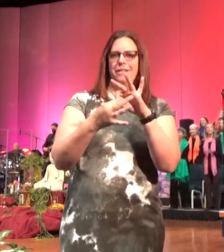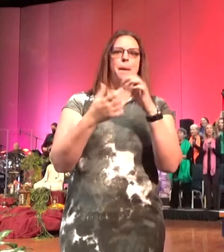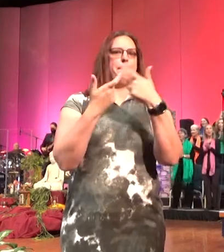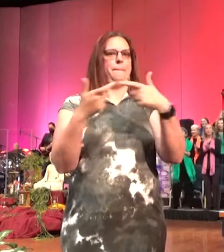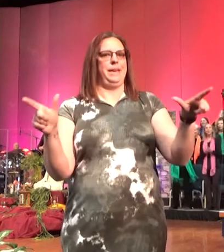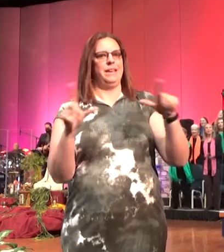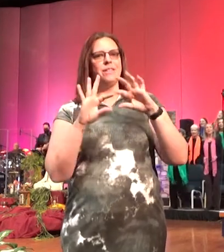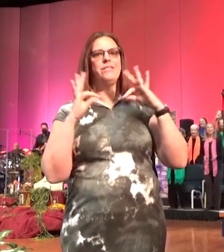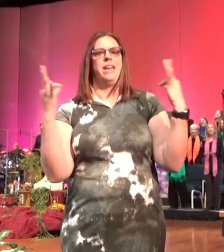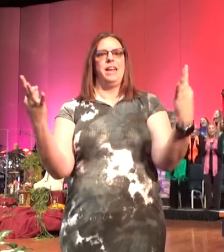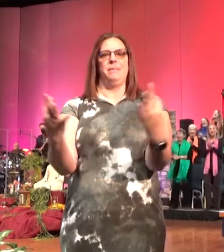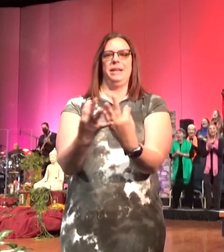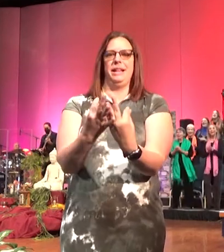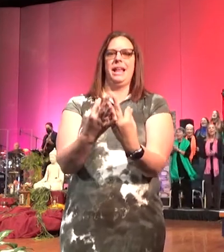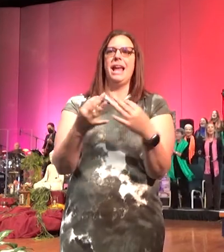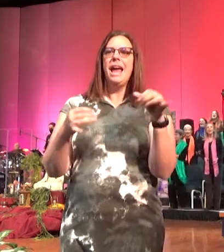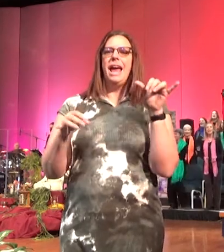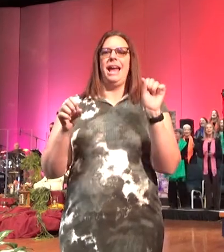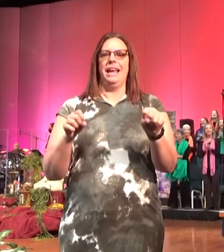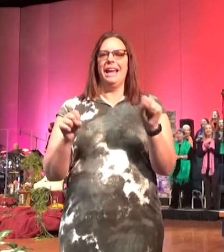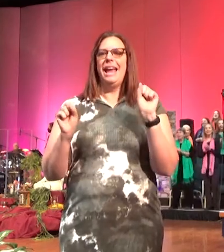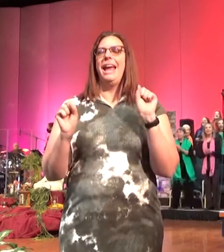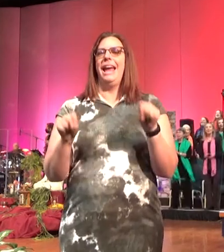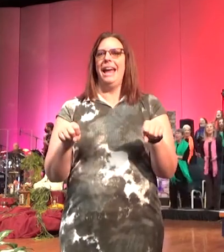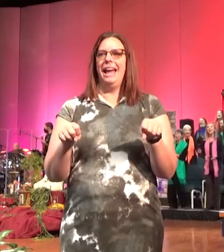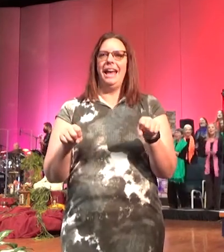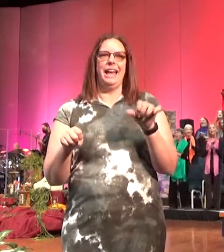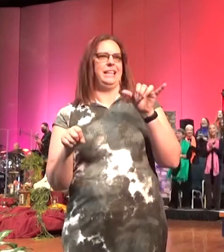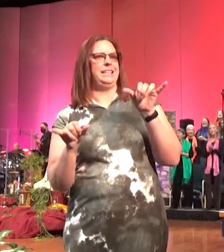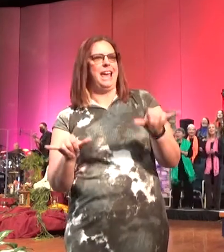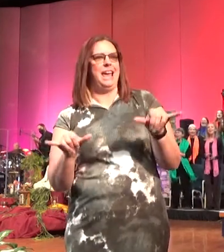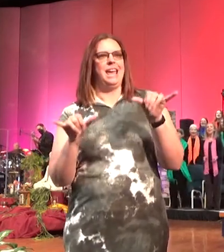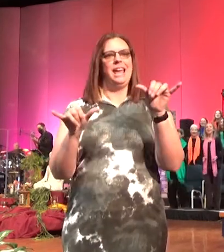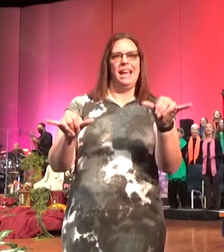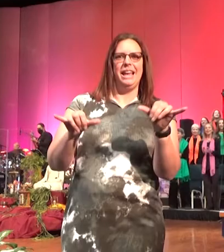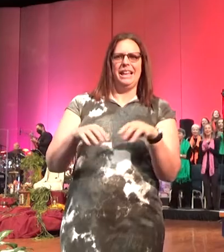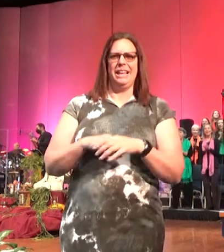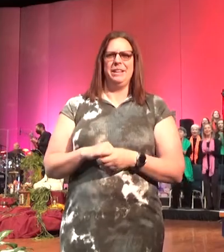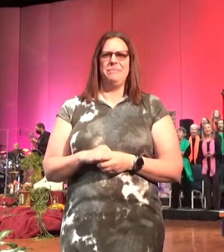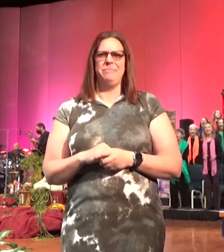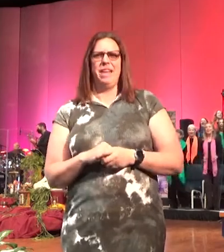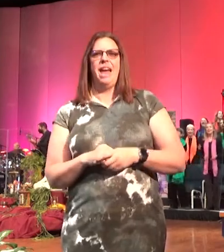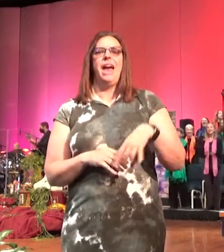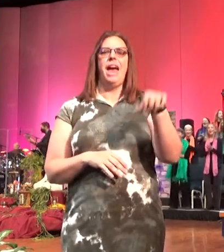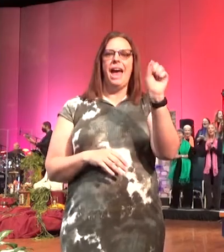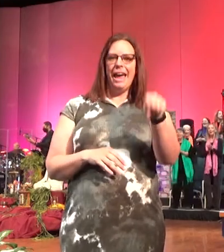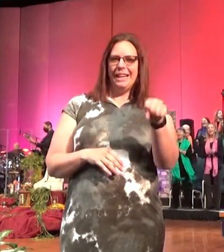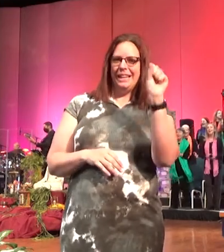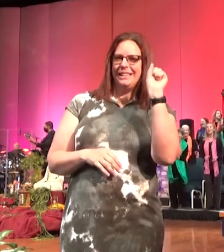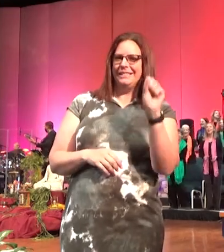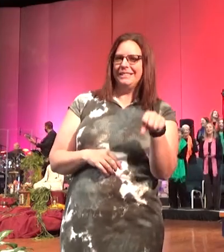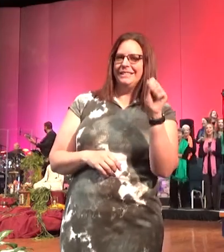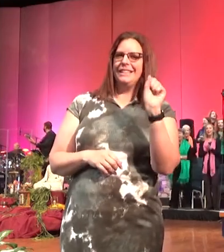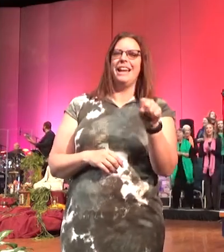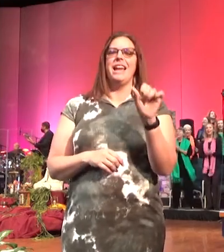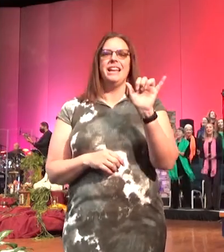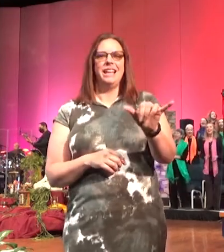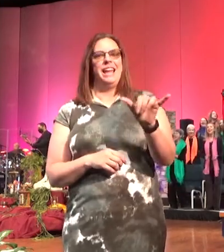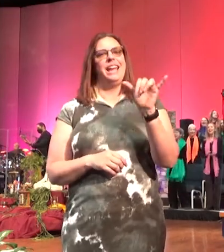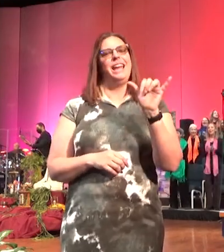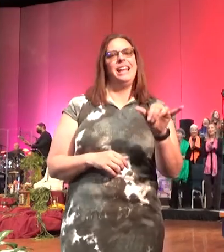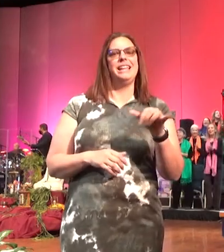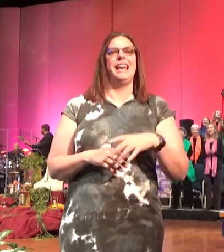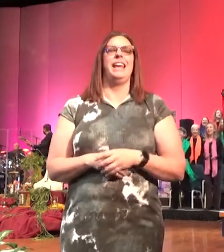family. Hey, hey, yeah, yeah. Hey, hey, hey,